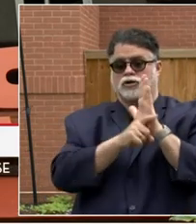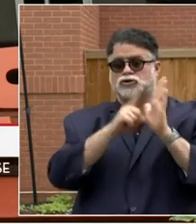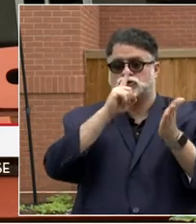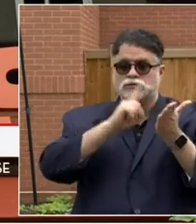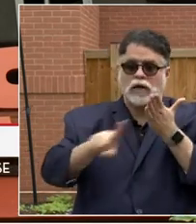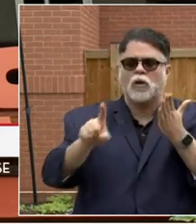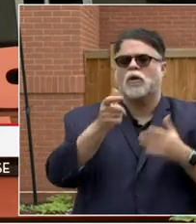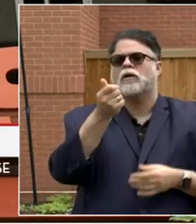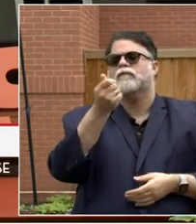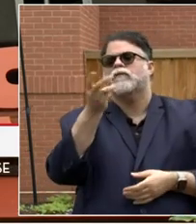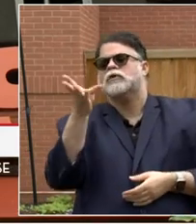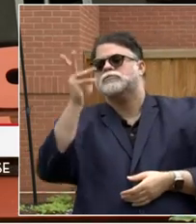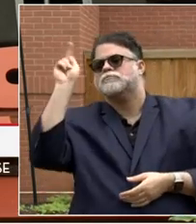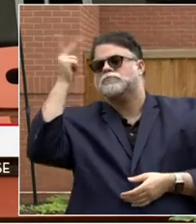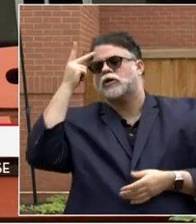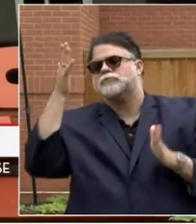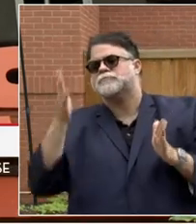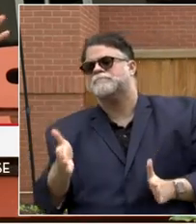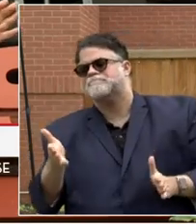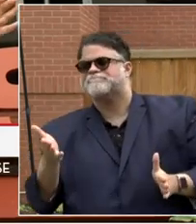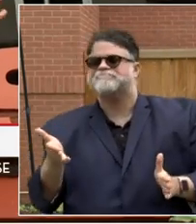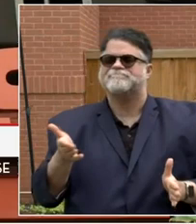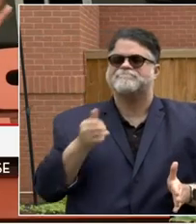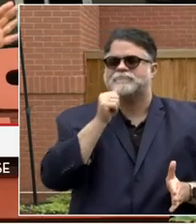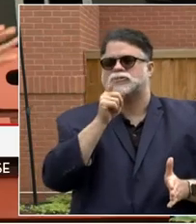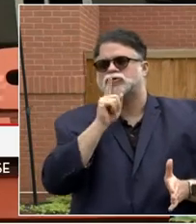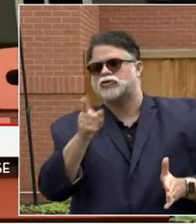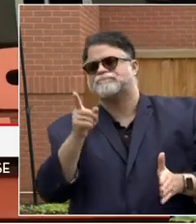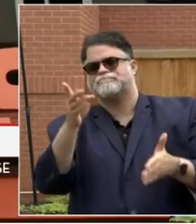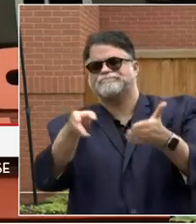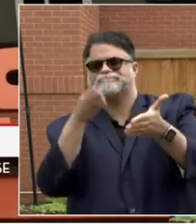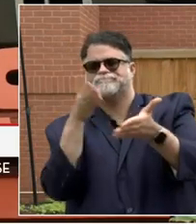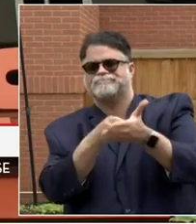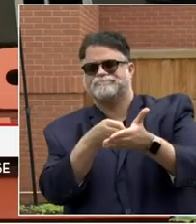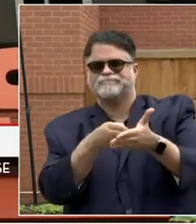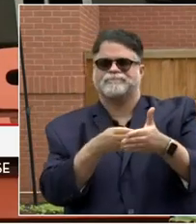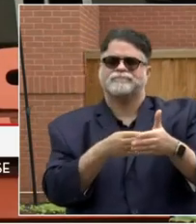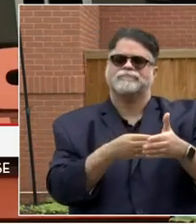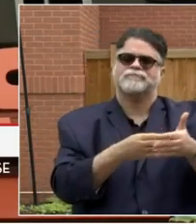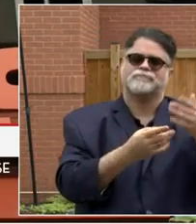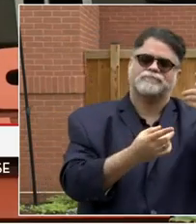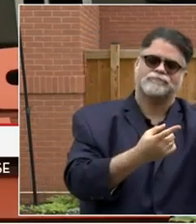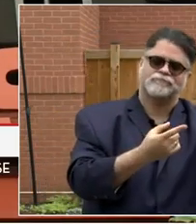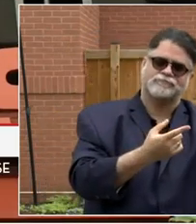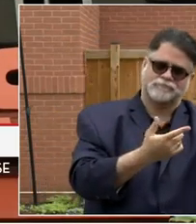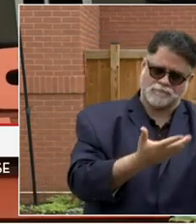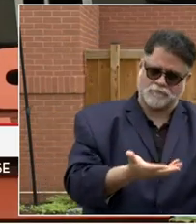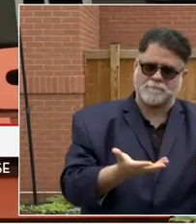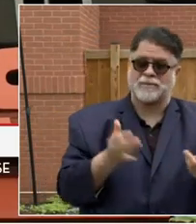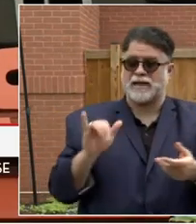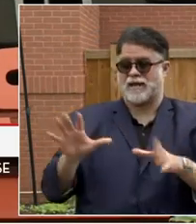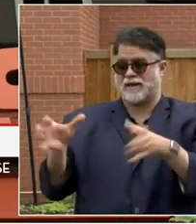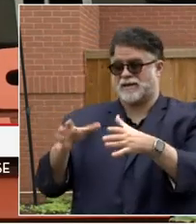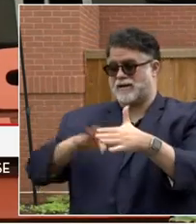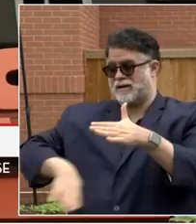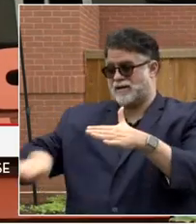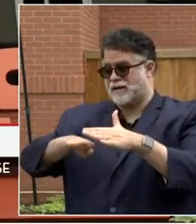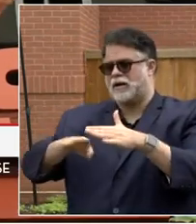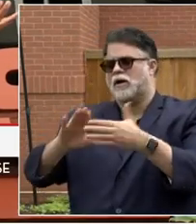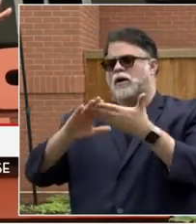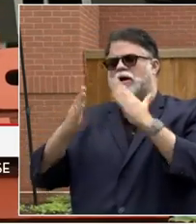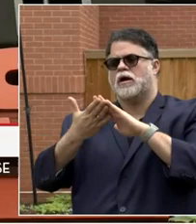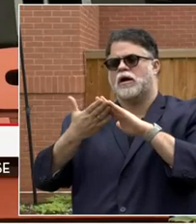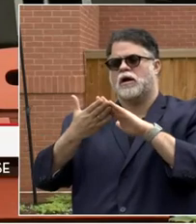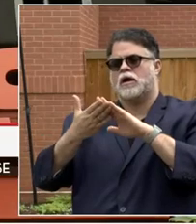are appealing to the fringes of their base and preventing us from keeping kids safe.